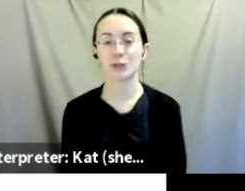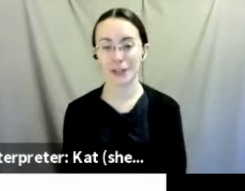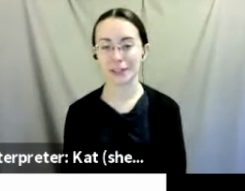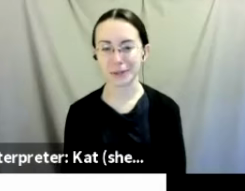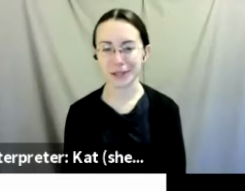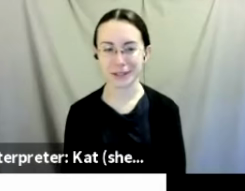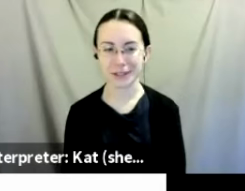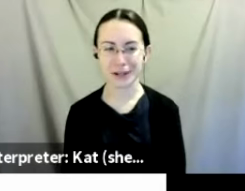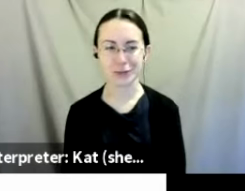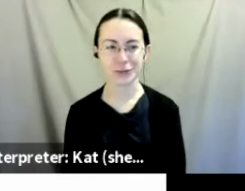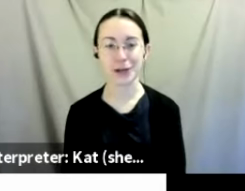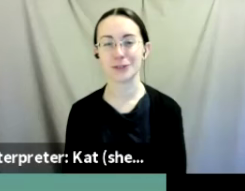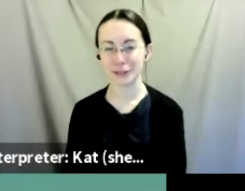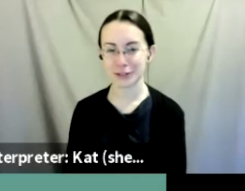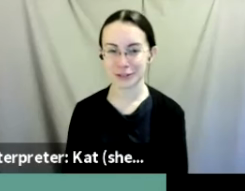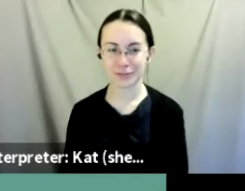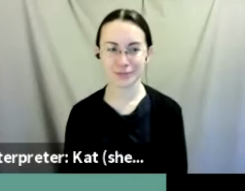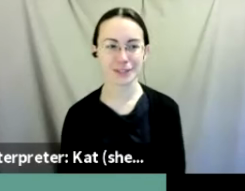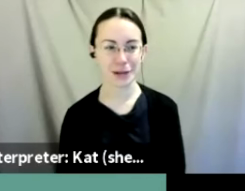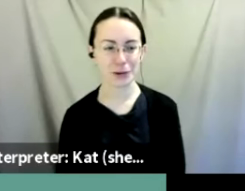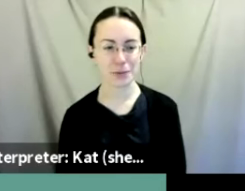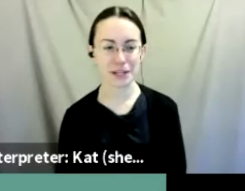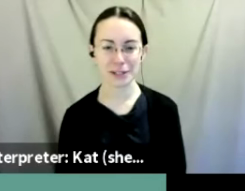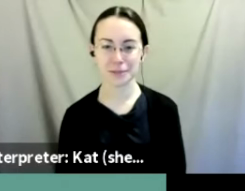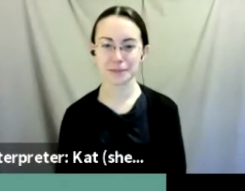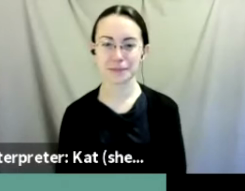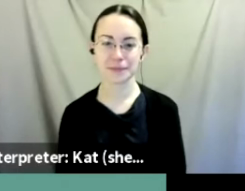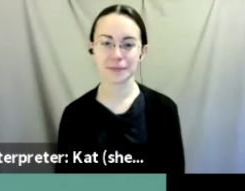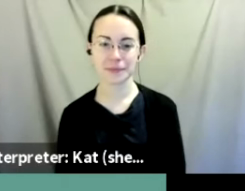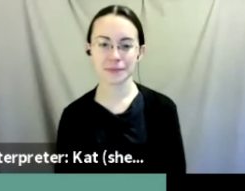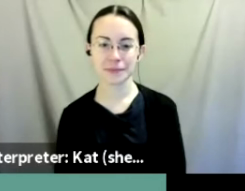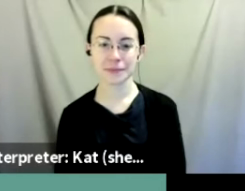not represent the opinion of my funders. It's my own opinion.